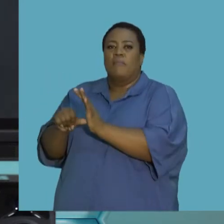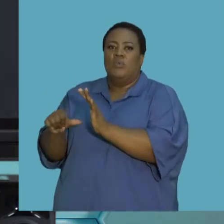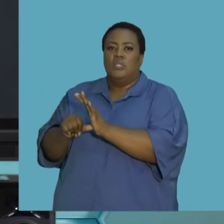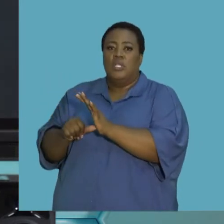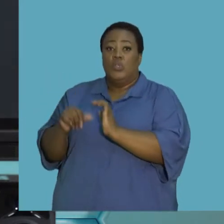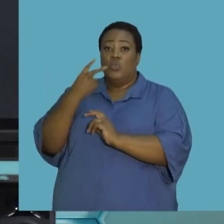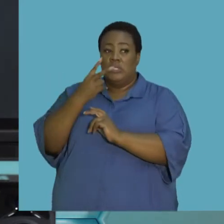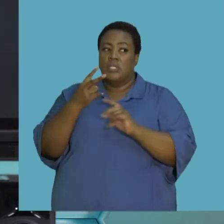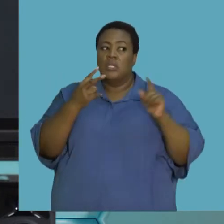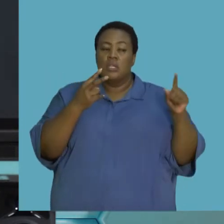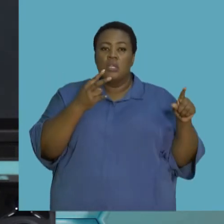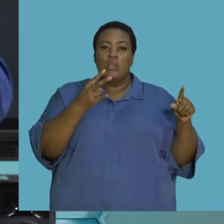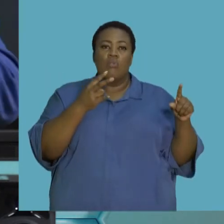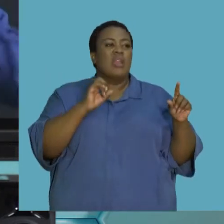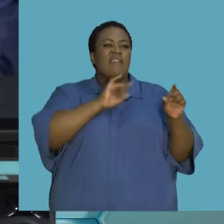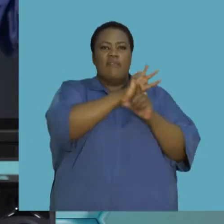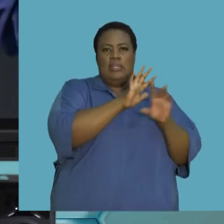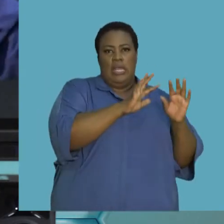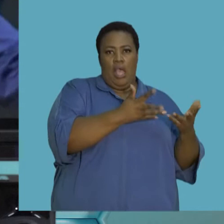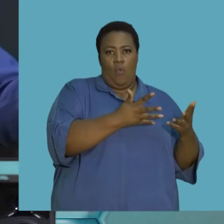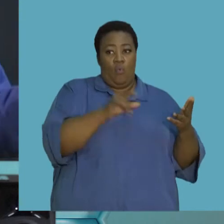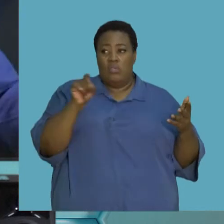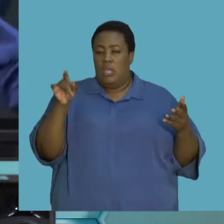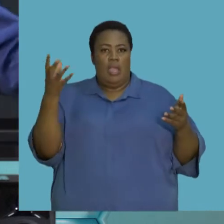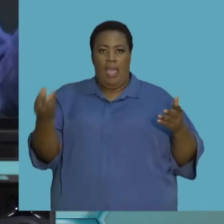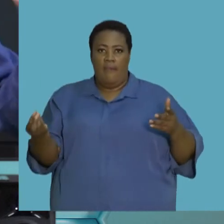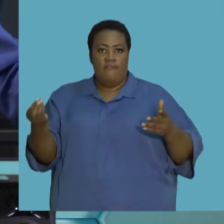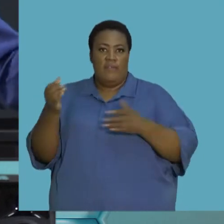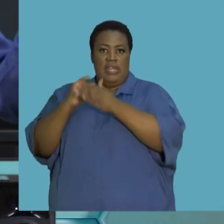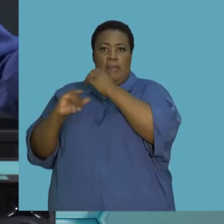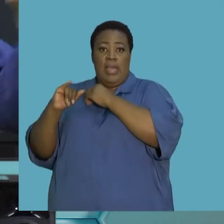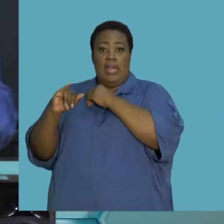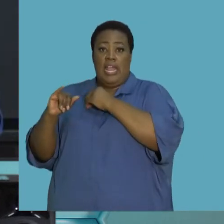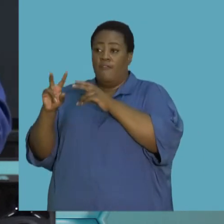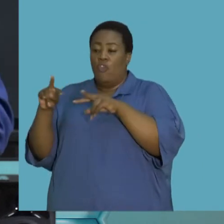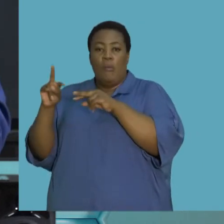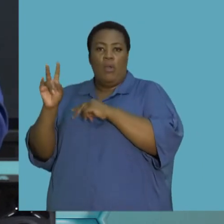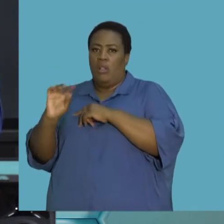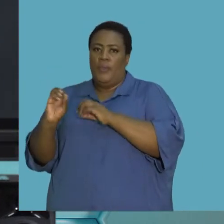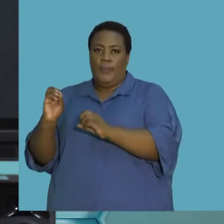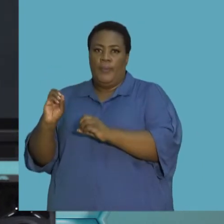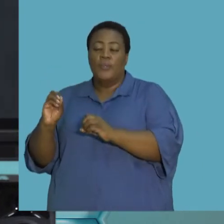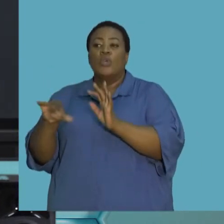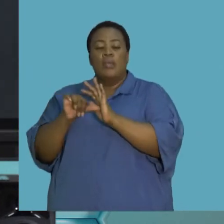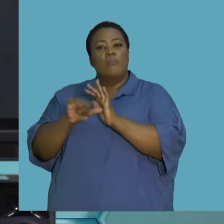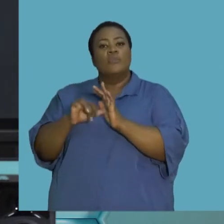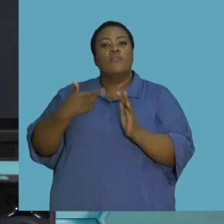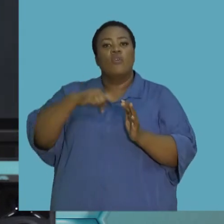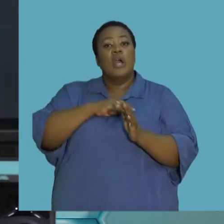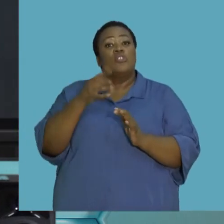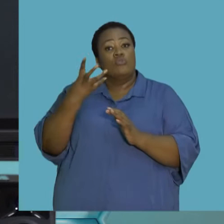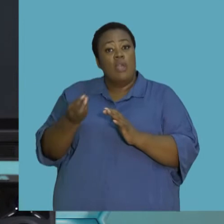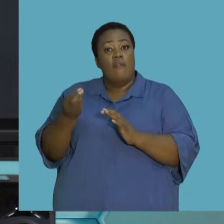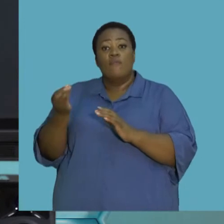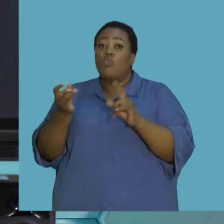effect of the independent variable as compared to the group which does not have the independent variable. And hence, it's important for us to be able